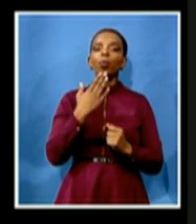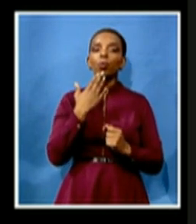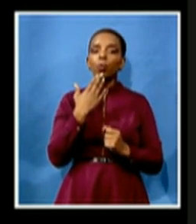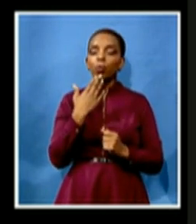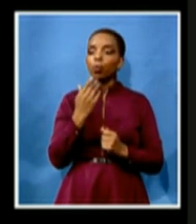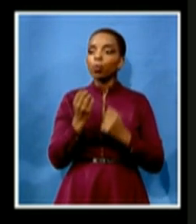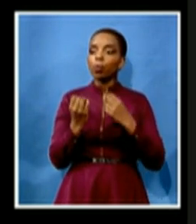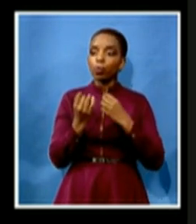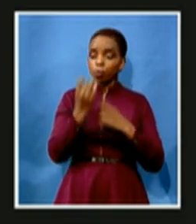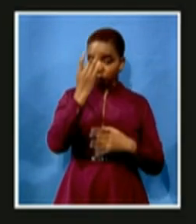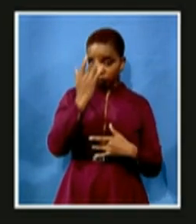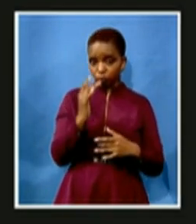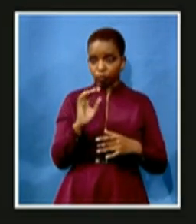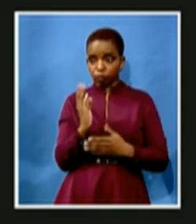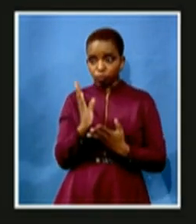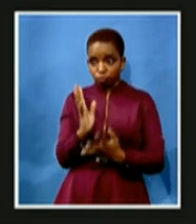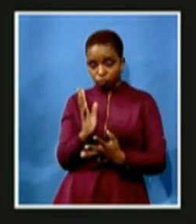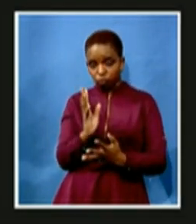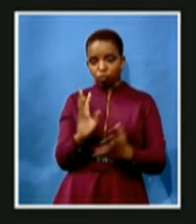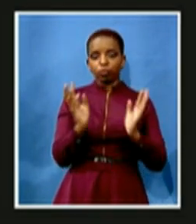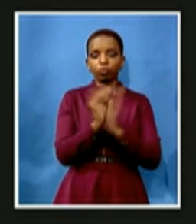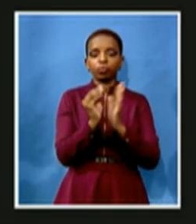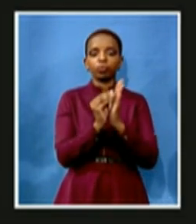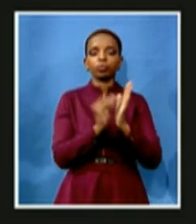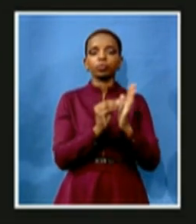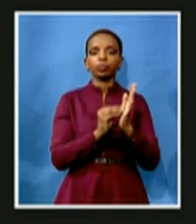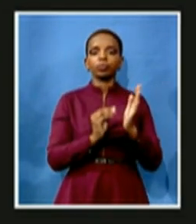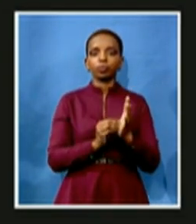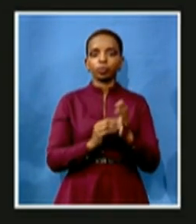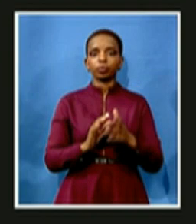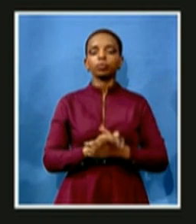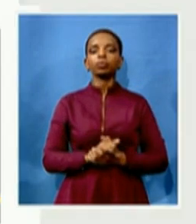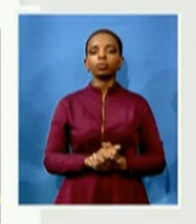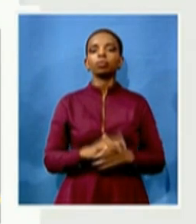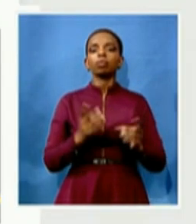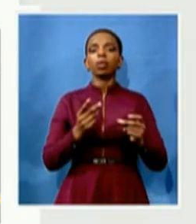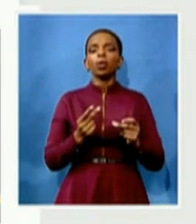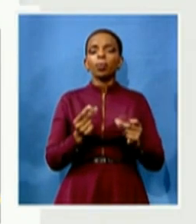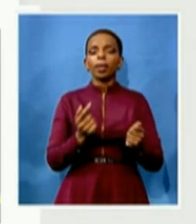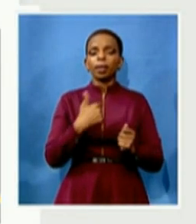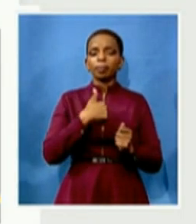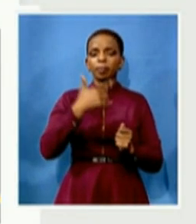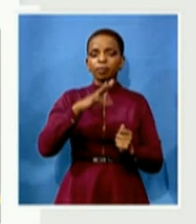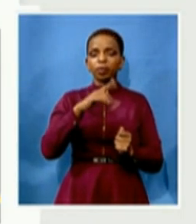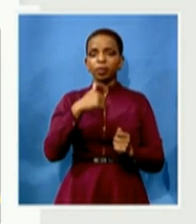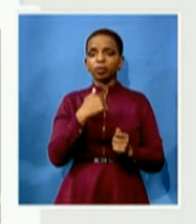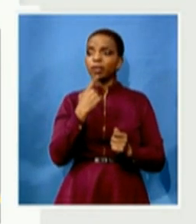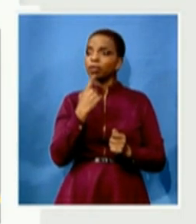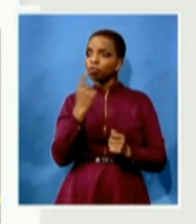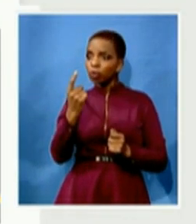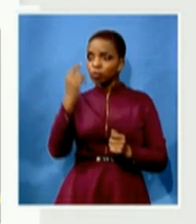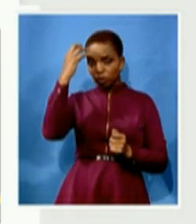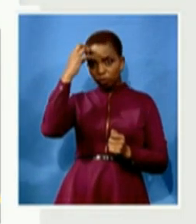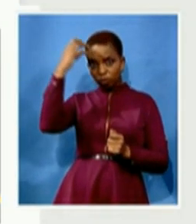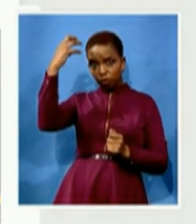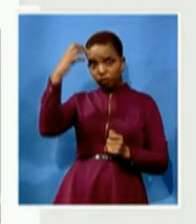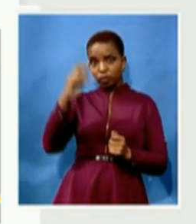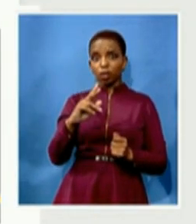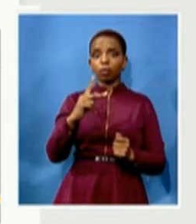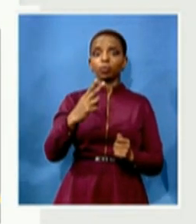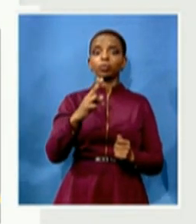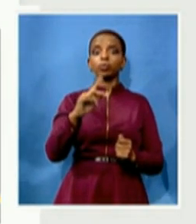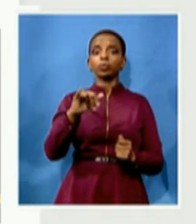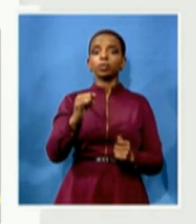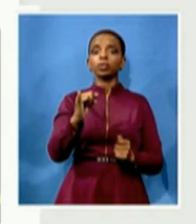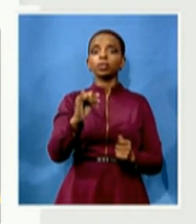quick answer to Professor Eugene. I think it's best answered by looking at the age profile of